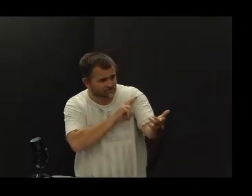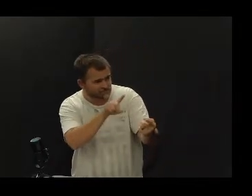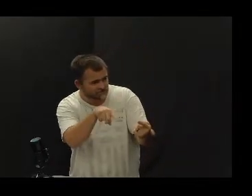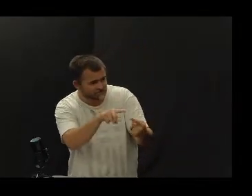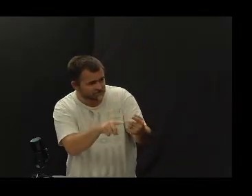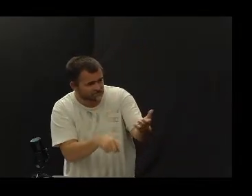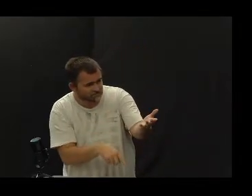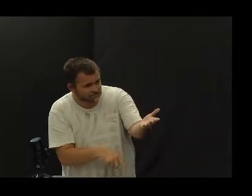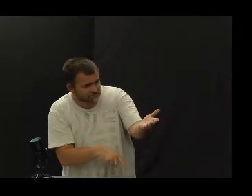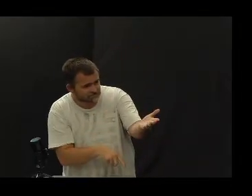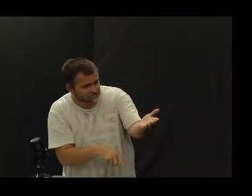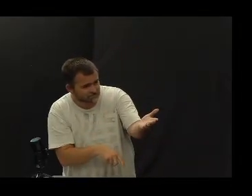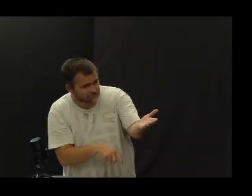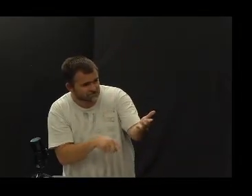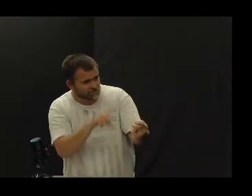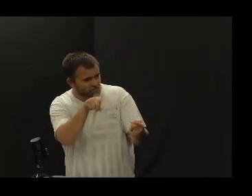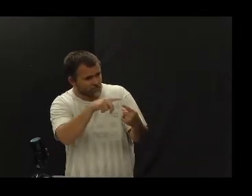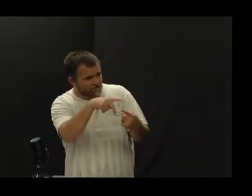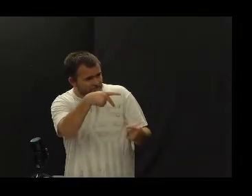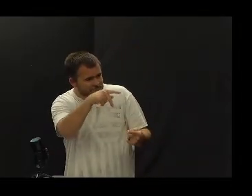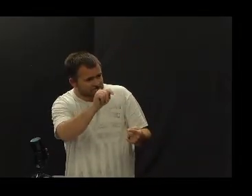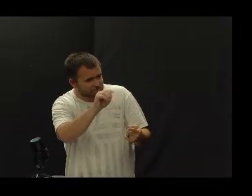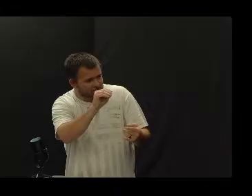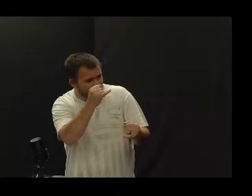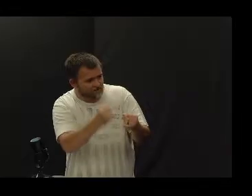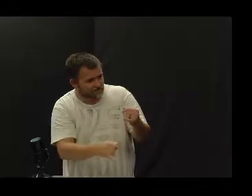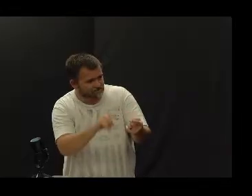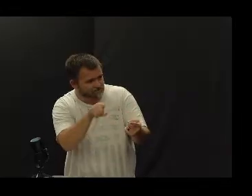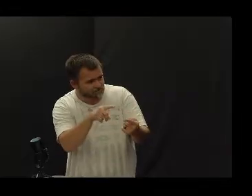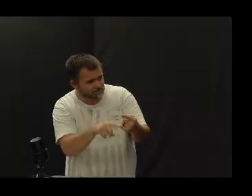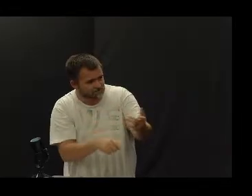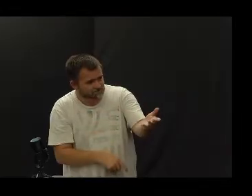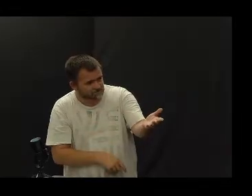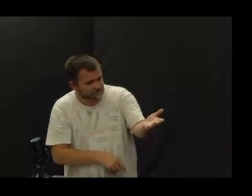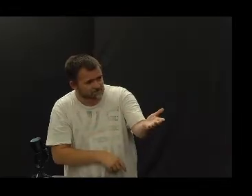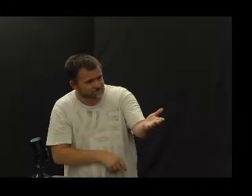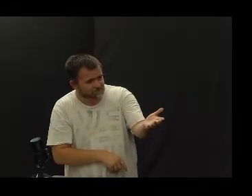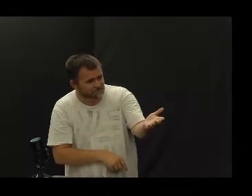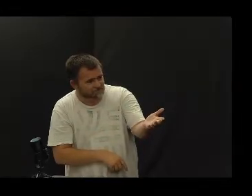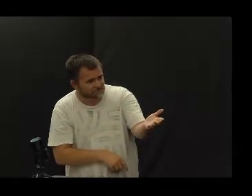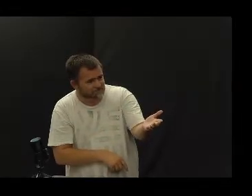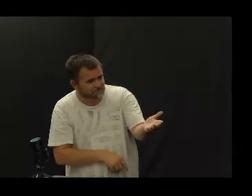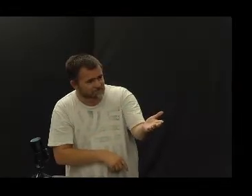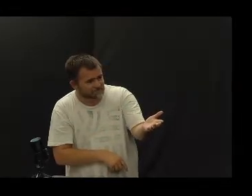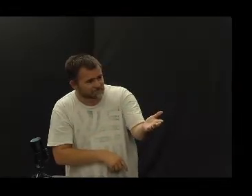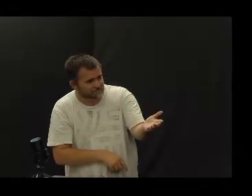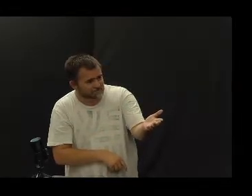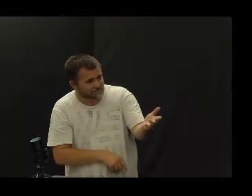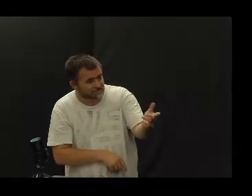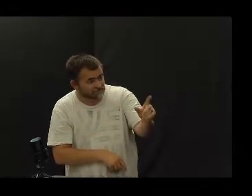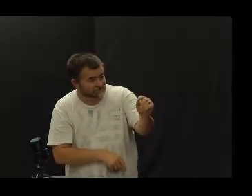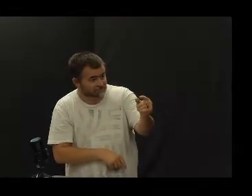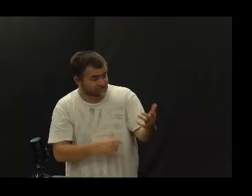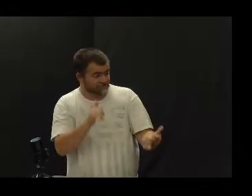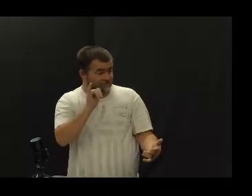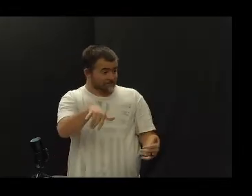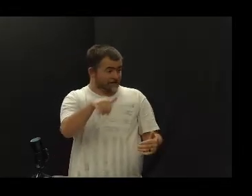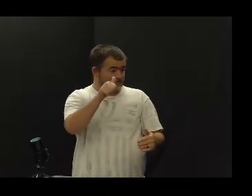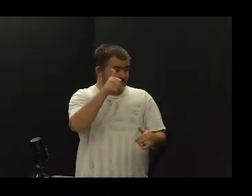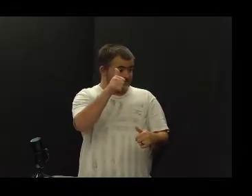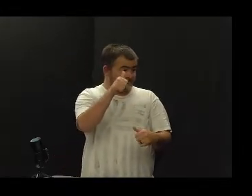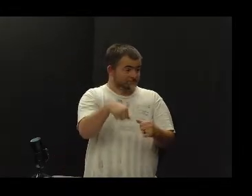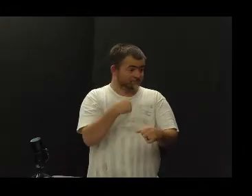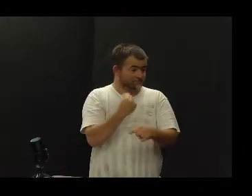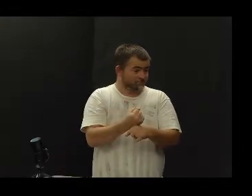and what they can do. Scott, say that again. When was the last time that we had a PTO? Oh, I would have to say